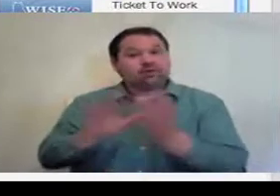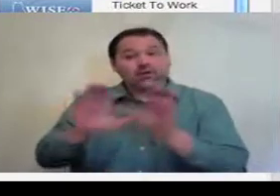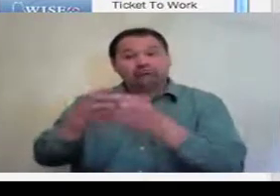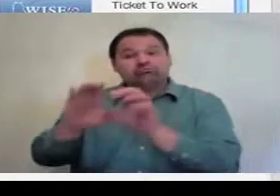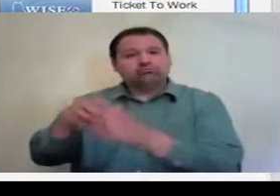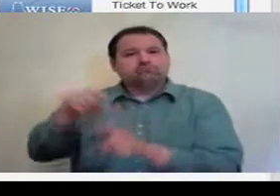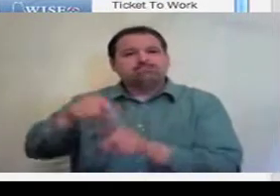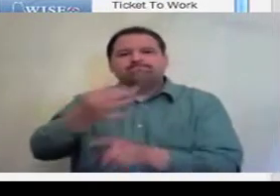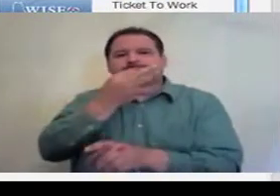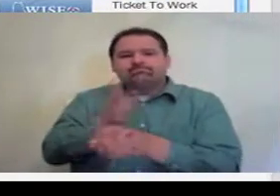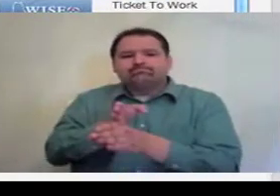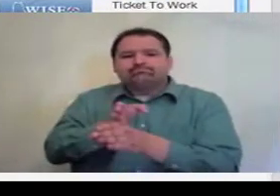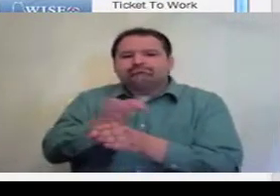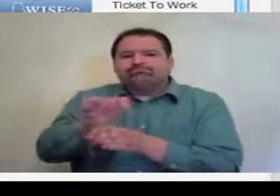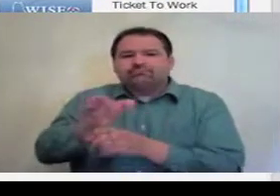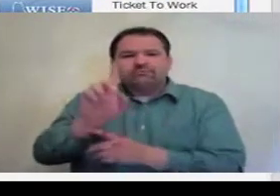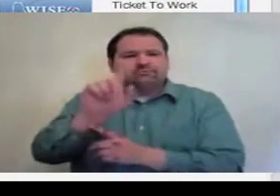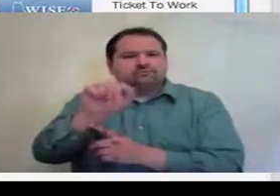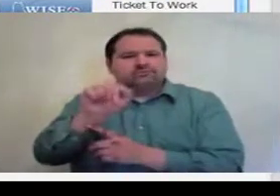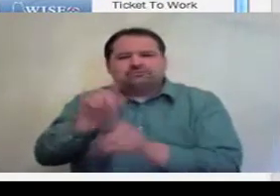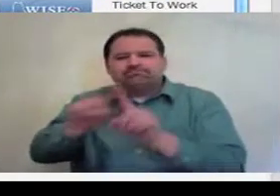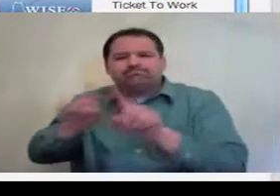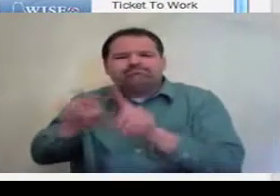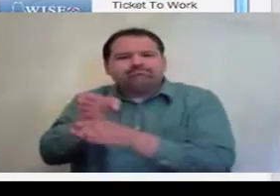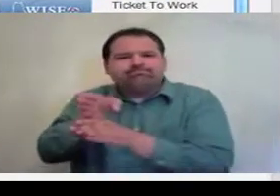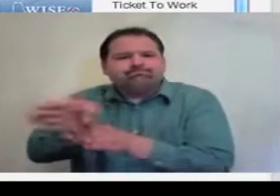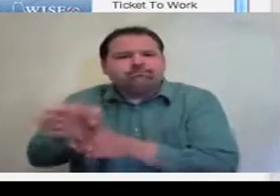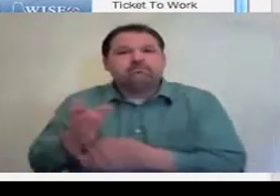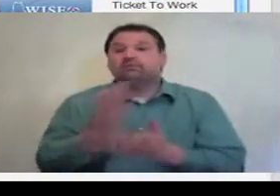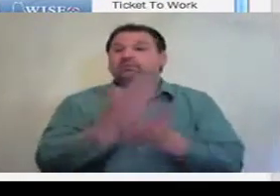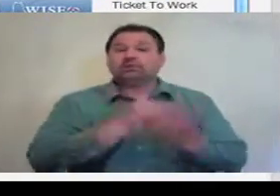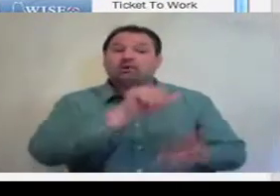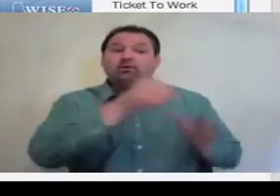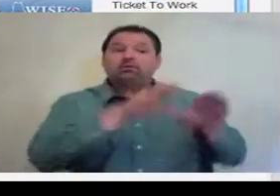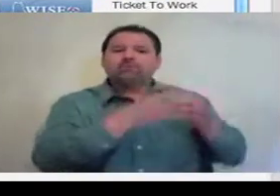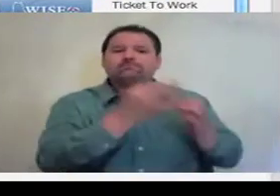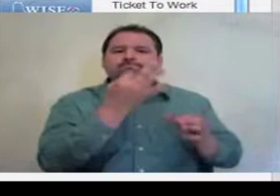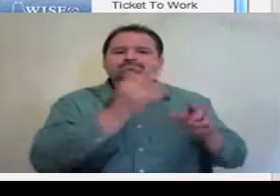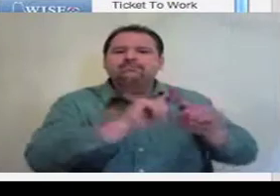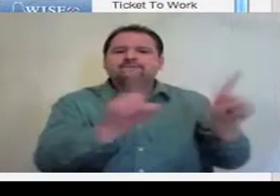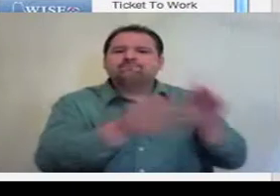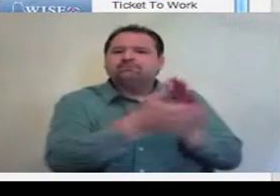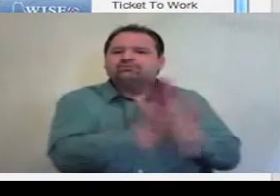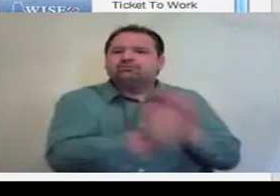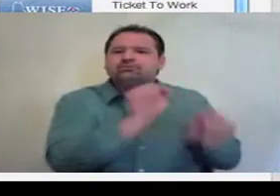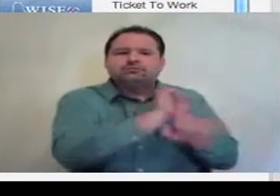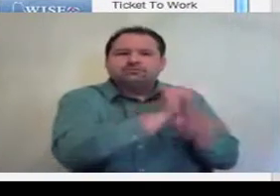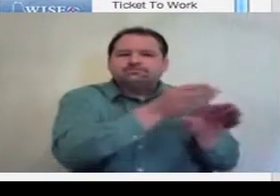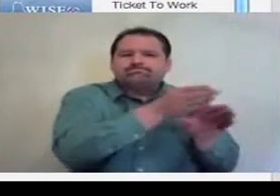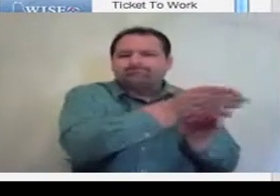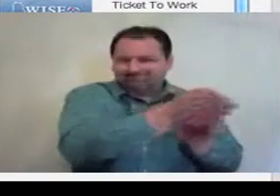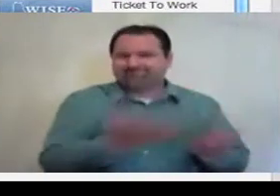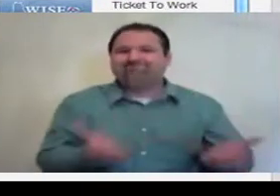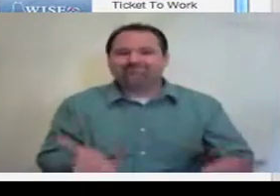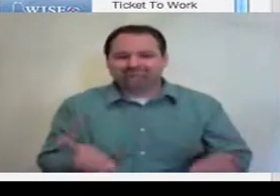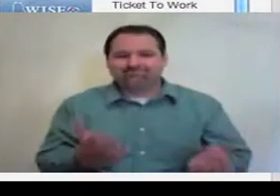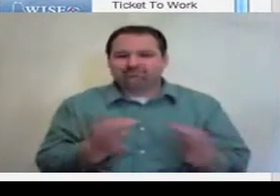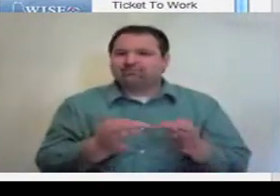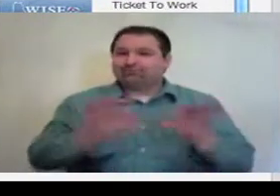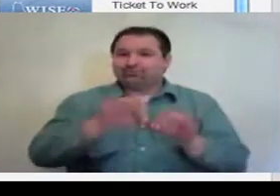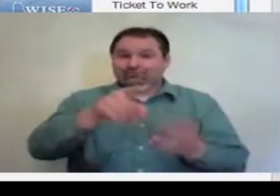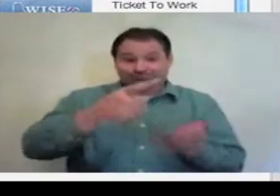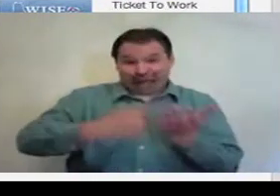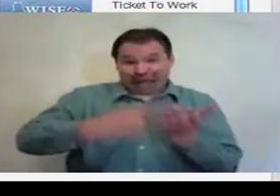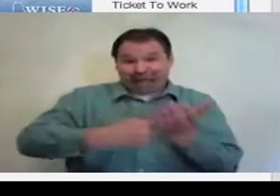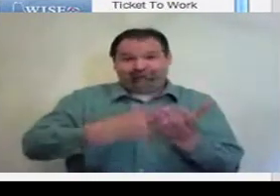Some agencies specify which disabilities they actually work with. Other agencies are better at getting people jobs in certain